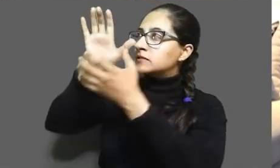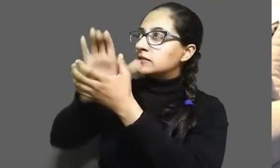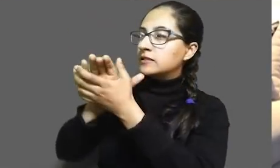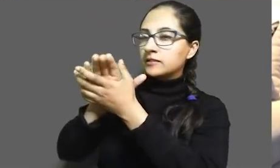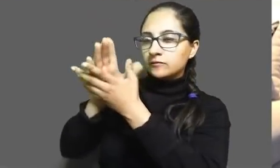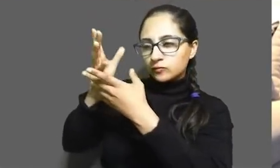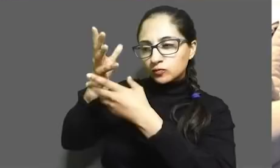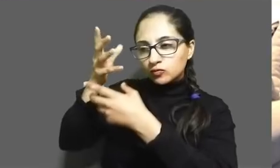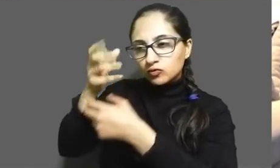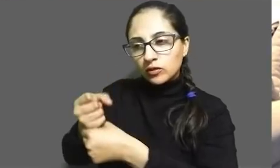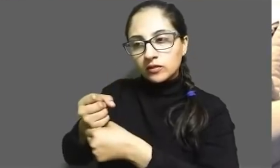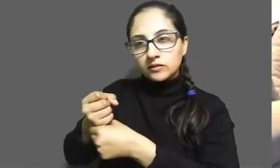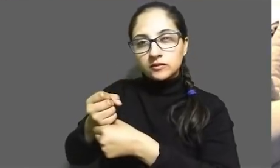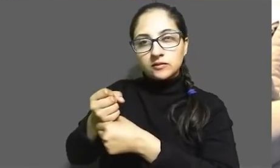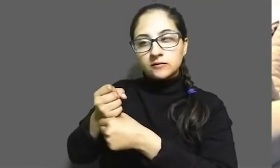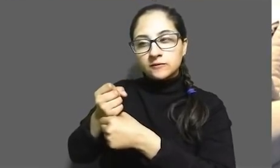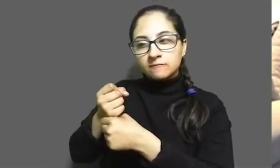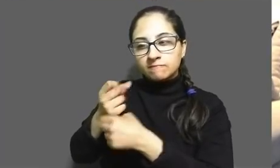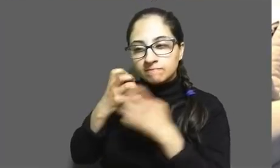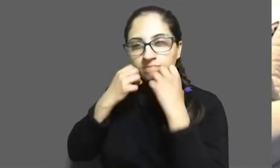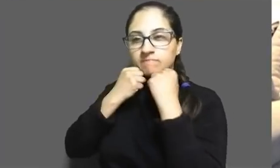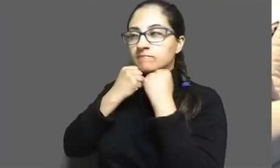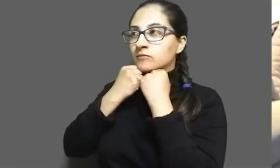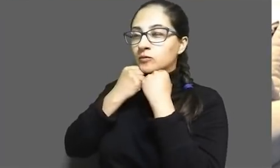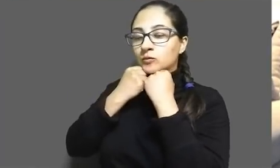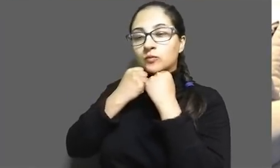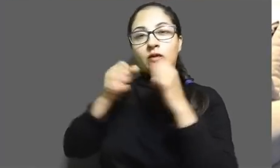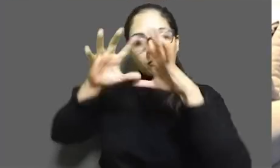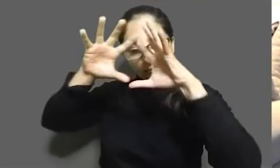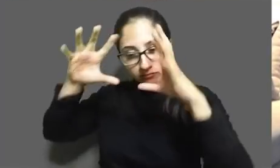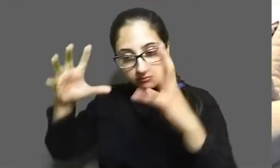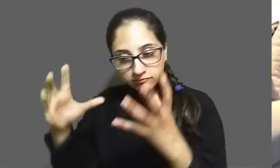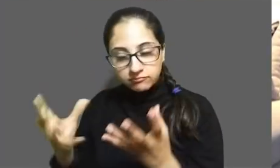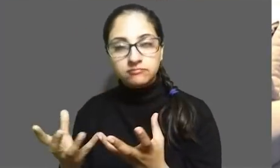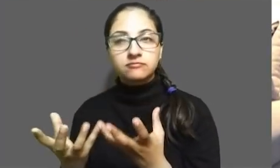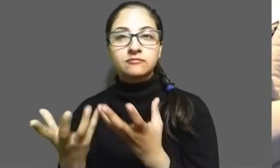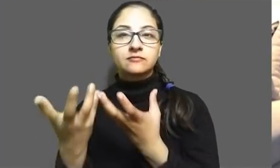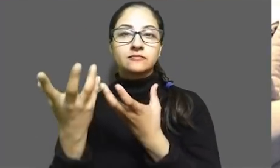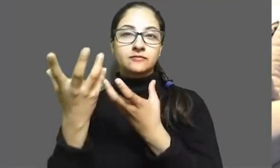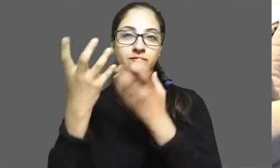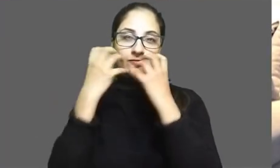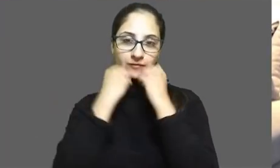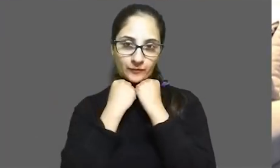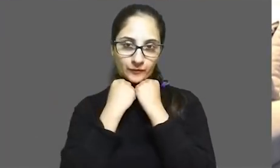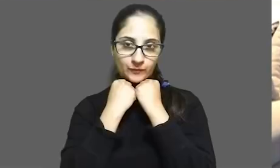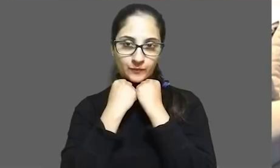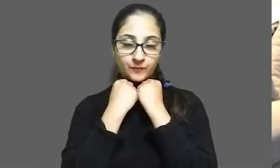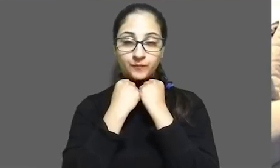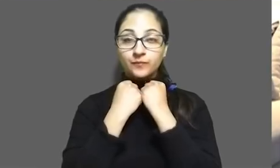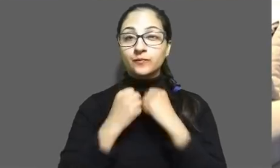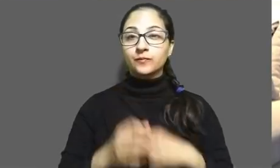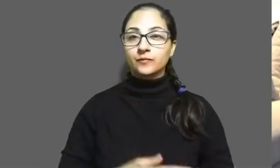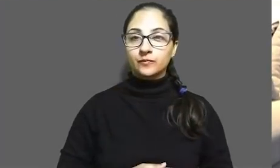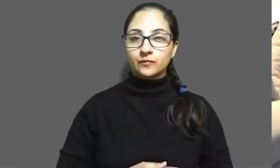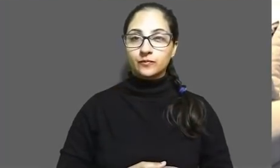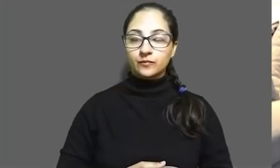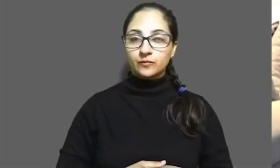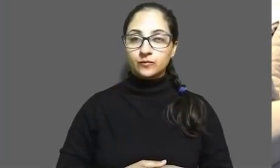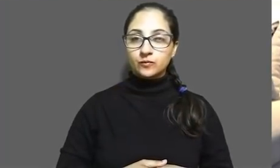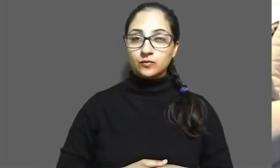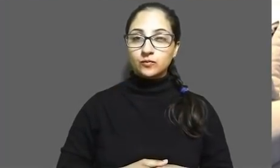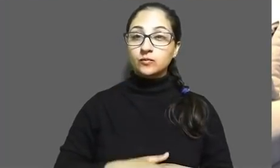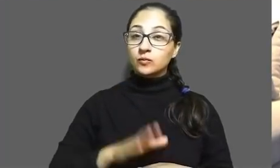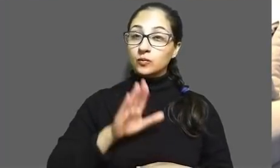the heart, the sincerity, the humility, and very importantly, the niyat,